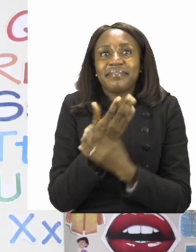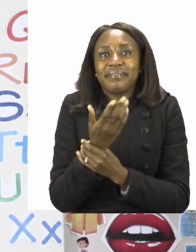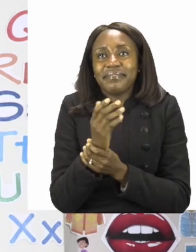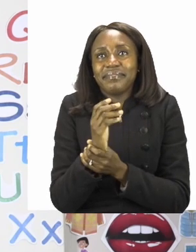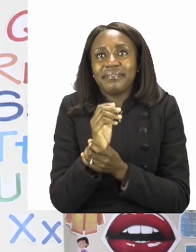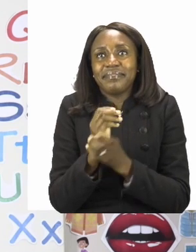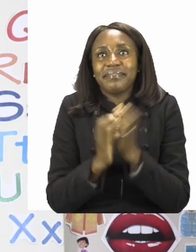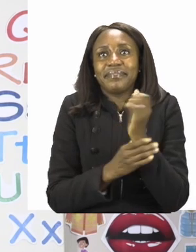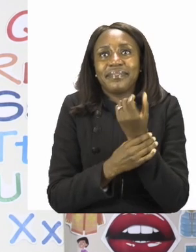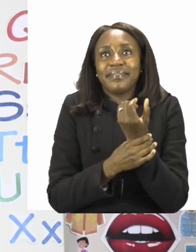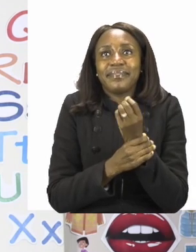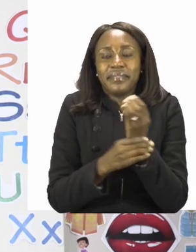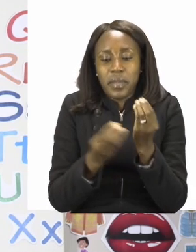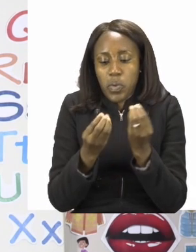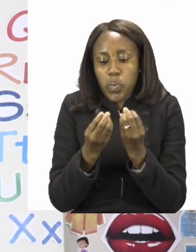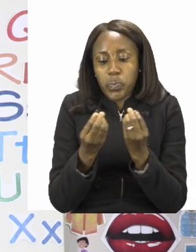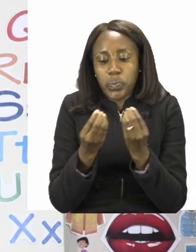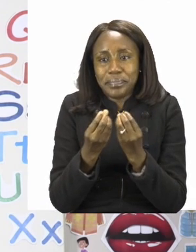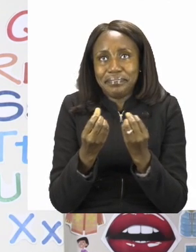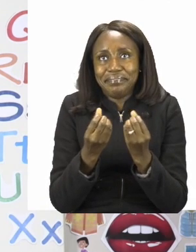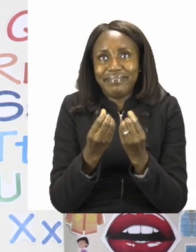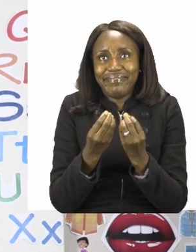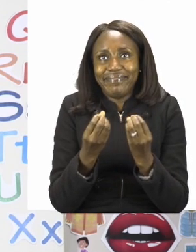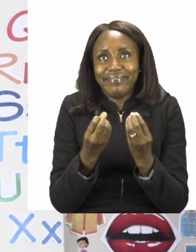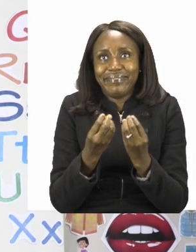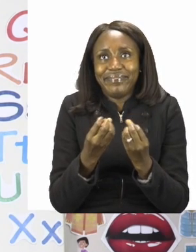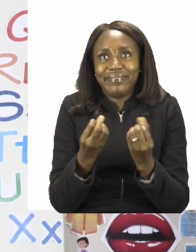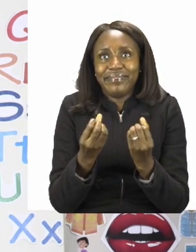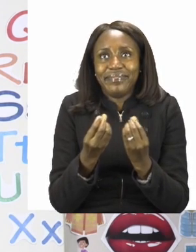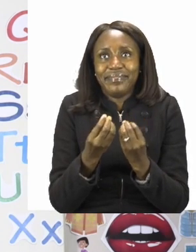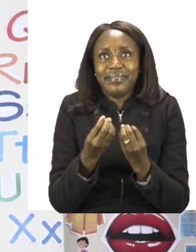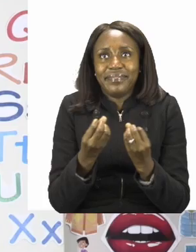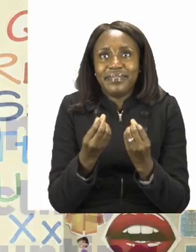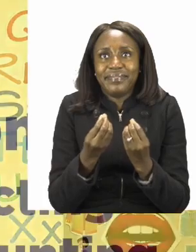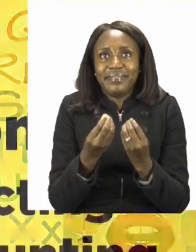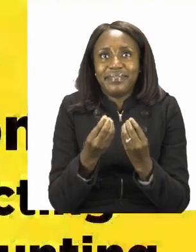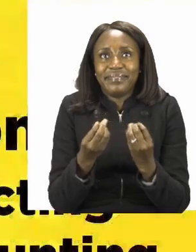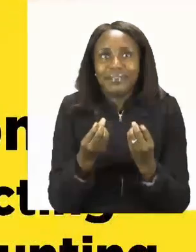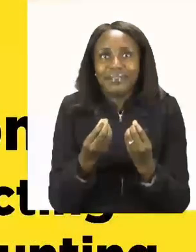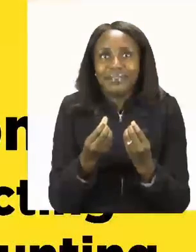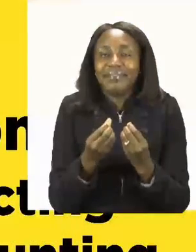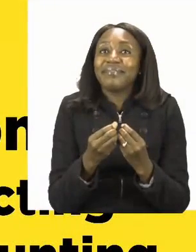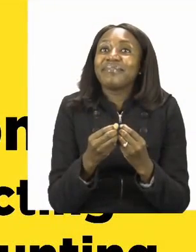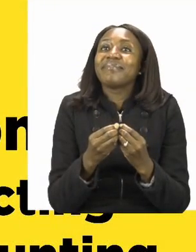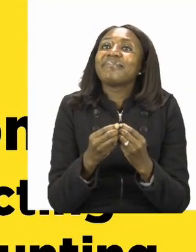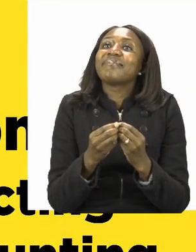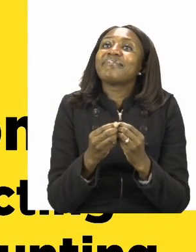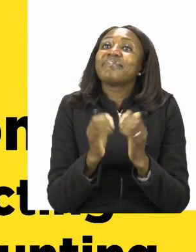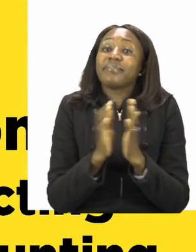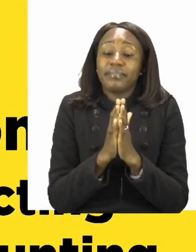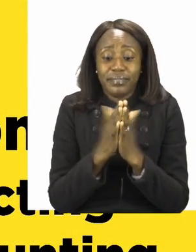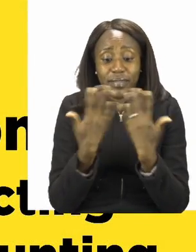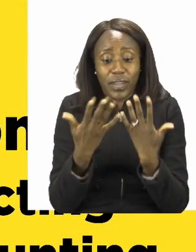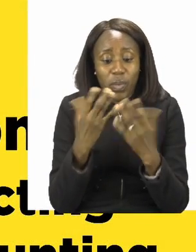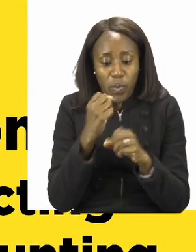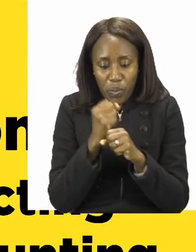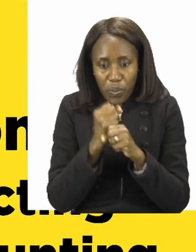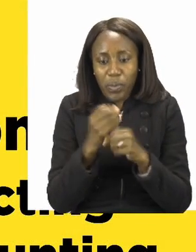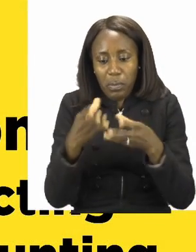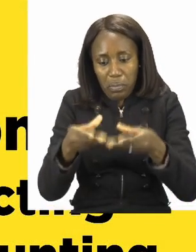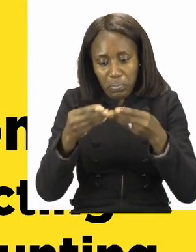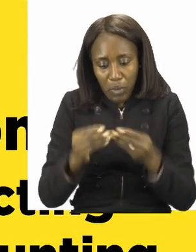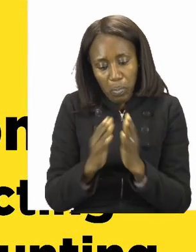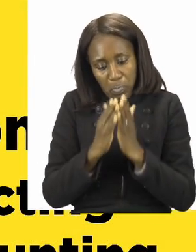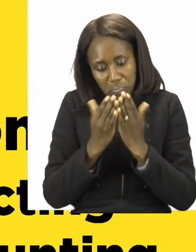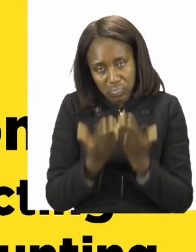on our wrists, and our fingertips too. Make sure your hands are dry before you touch